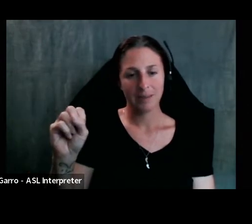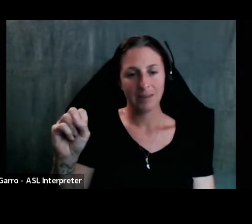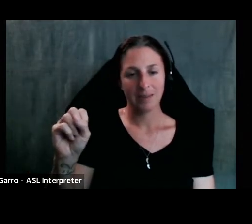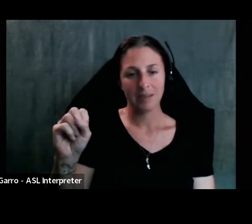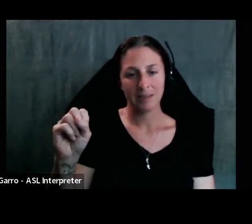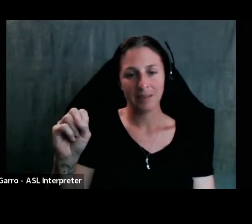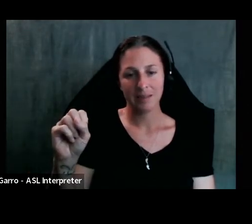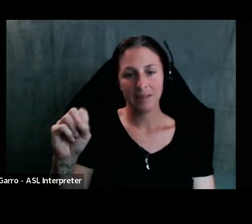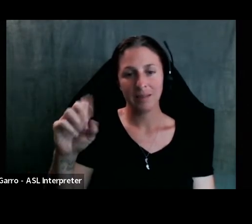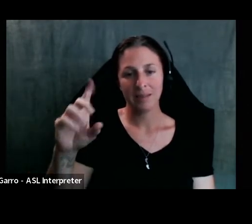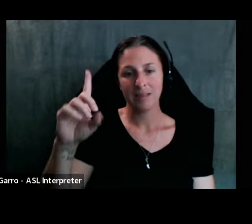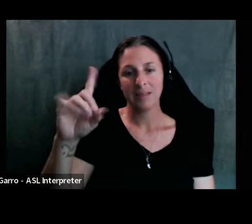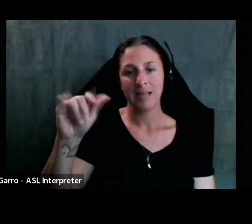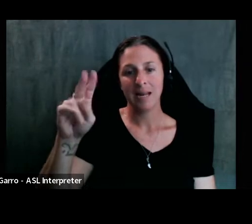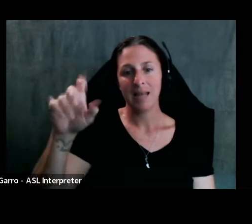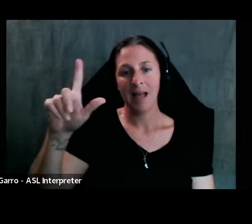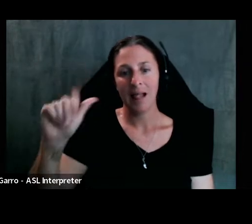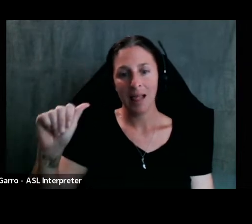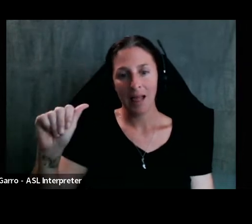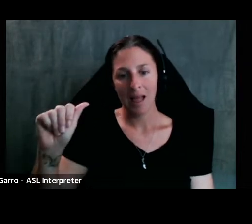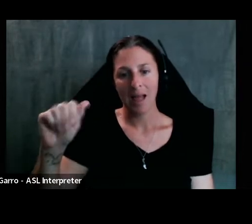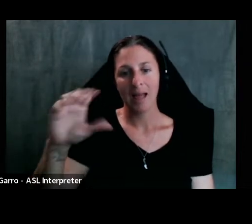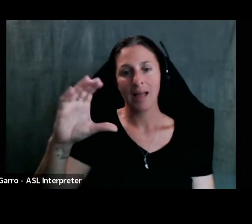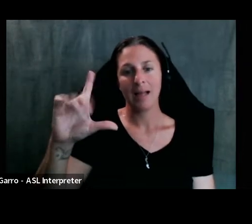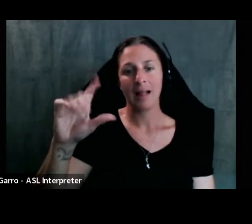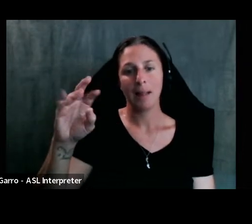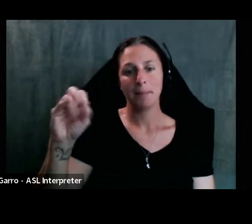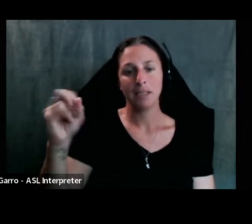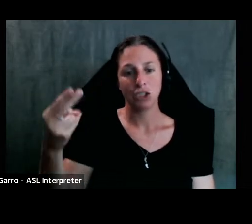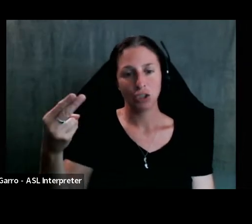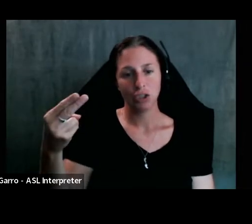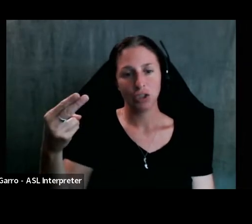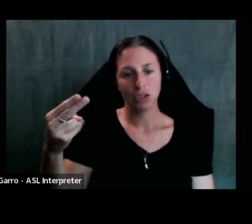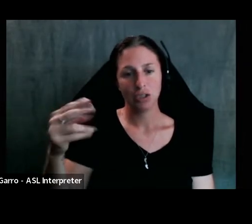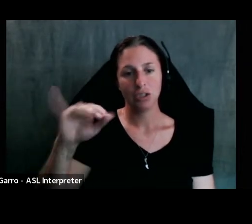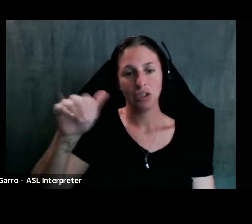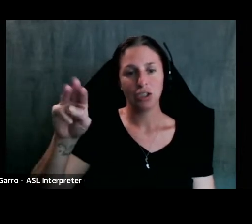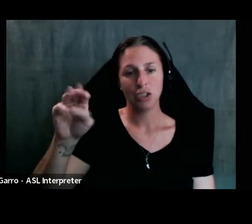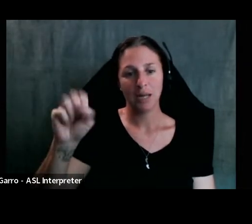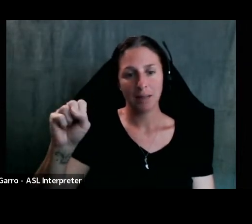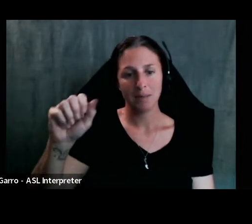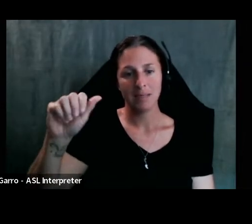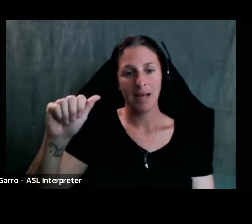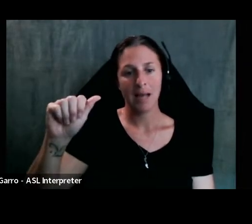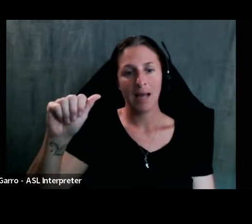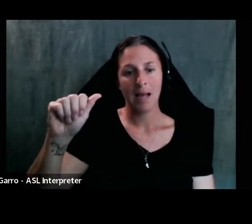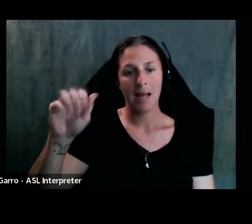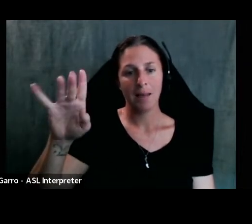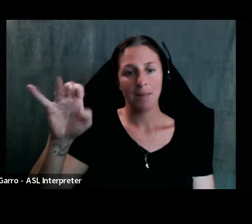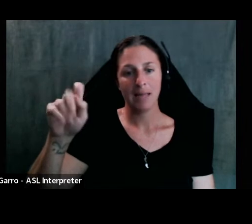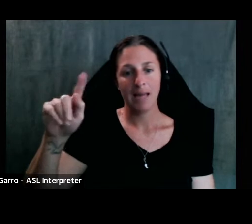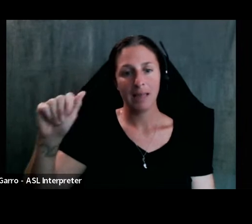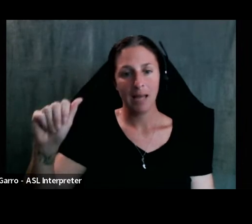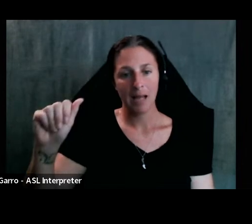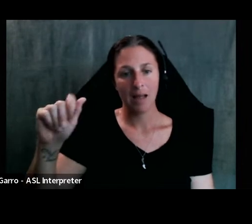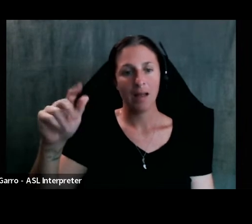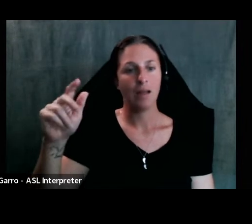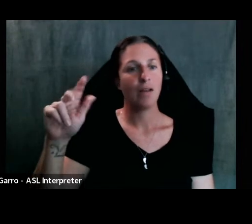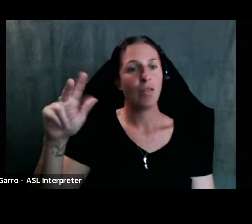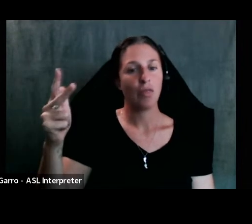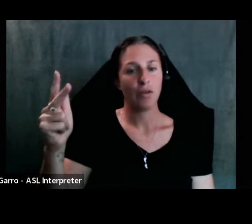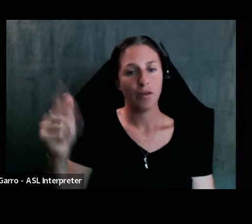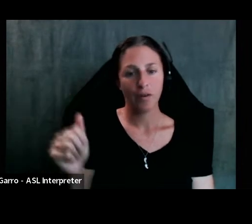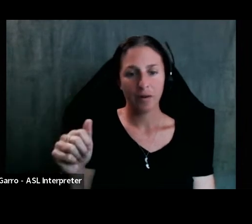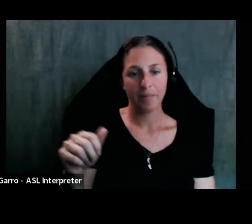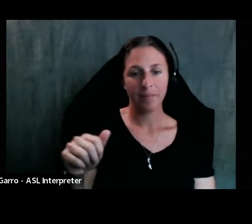Daniela Clemish. James Abieta III. I like that. Okay.